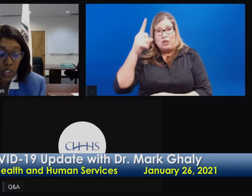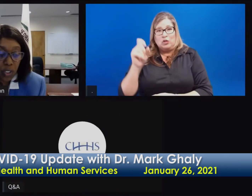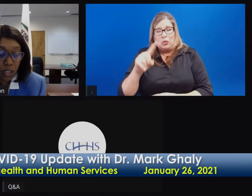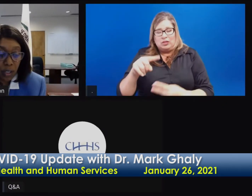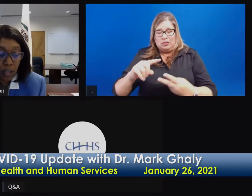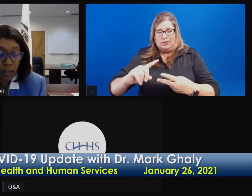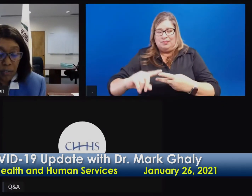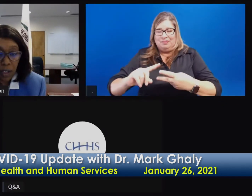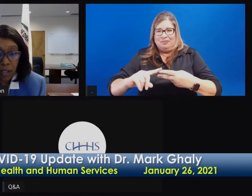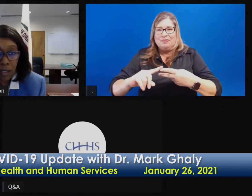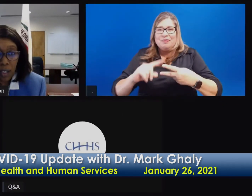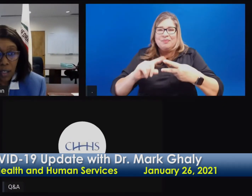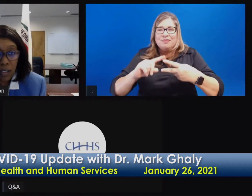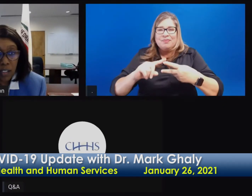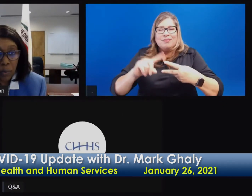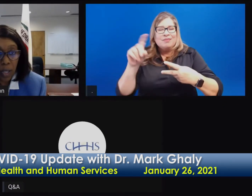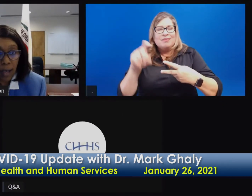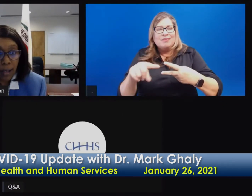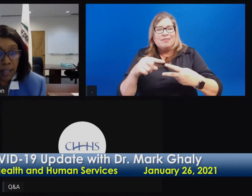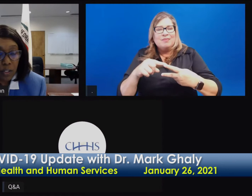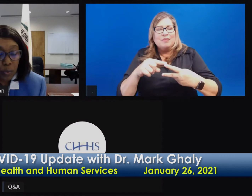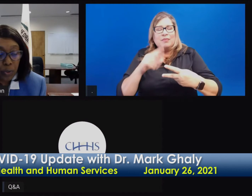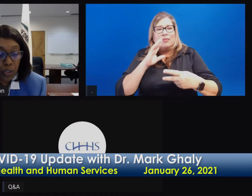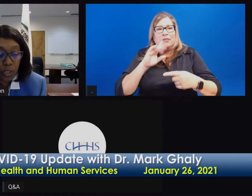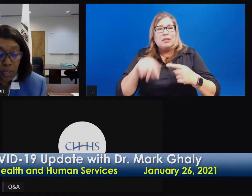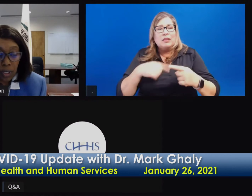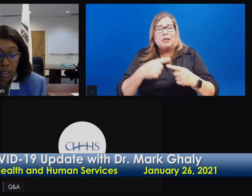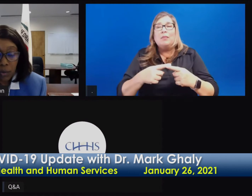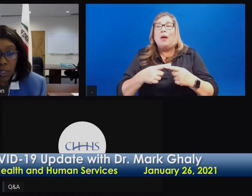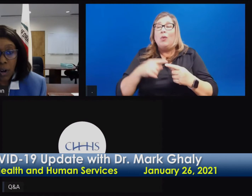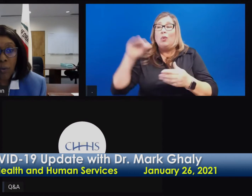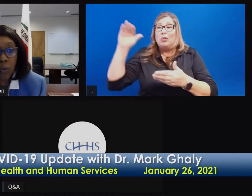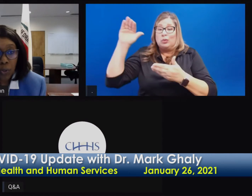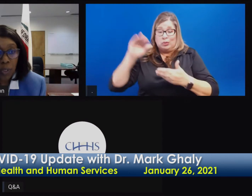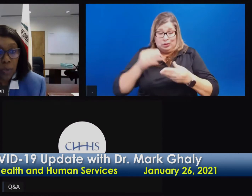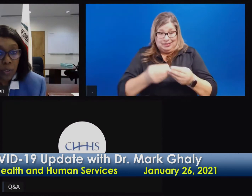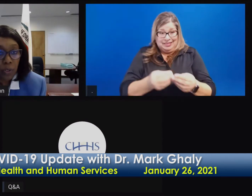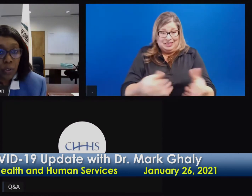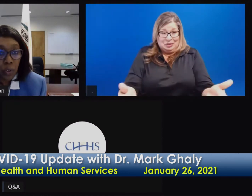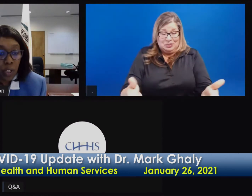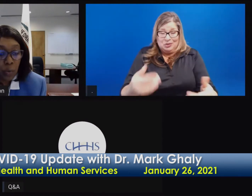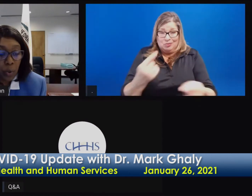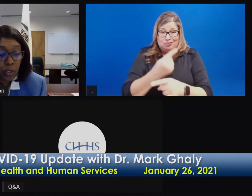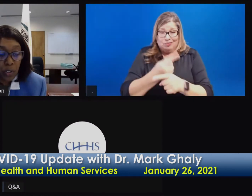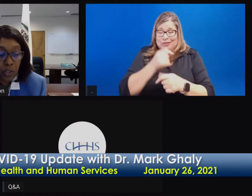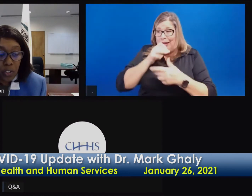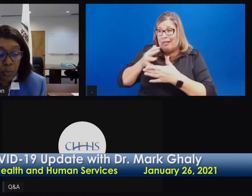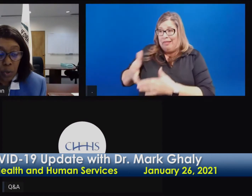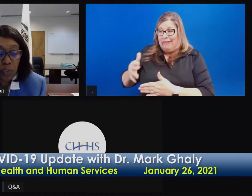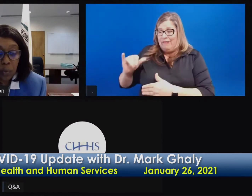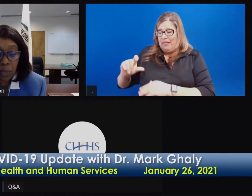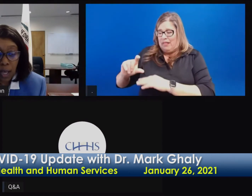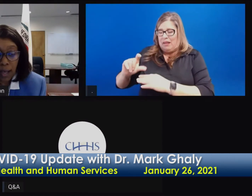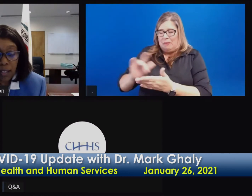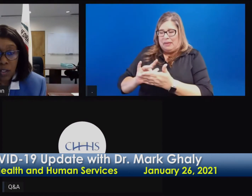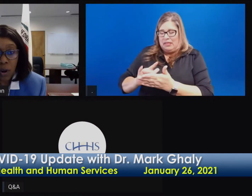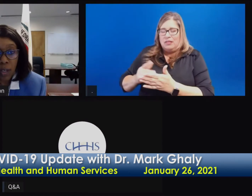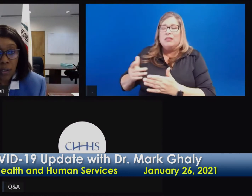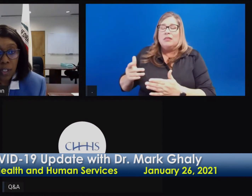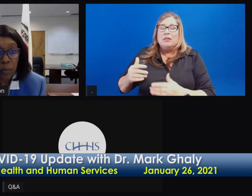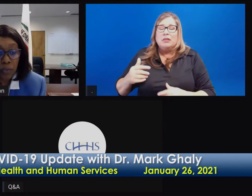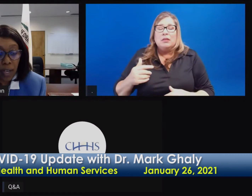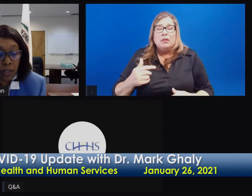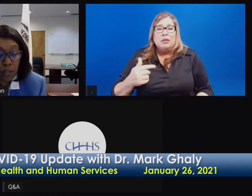On the question of the supply distribution, we are working with our local health partners to move supply